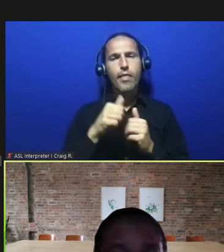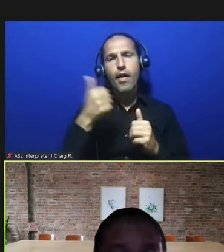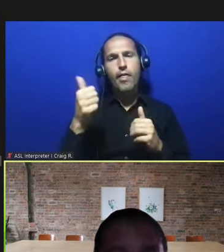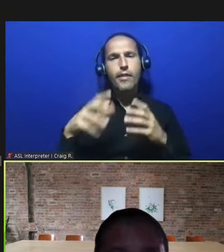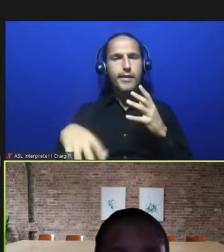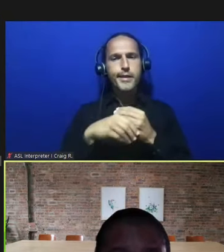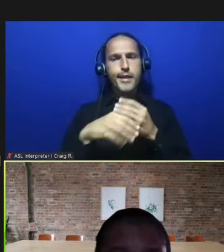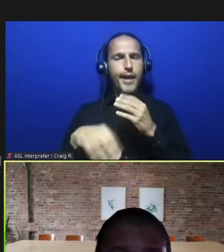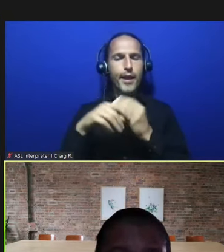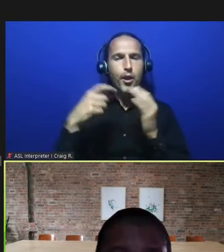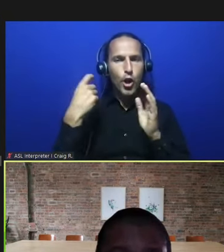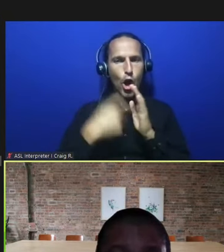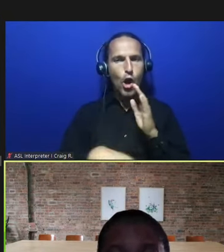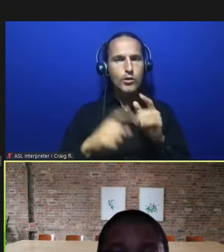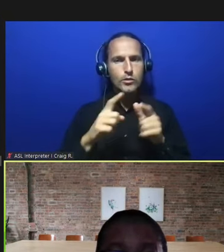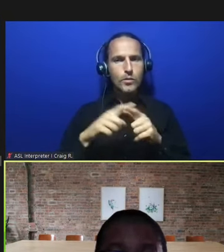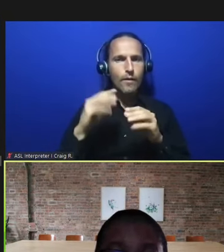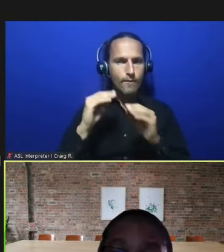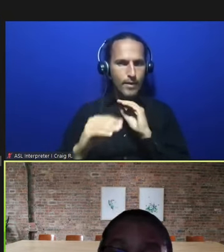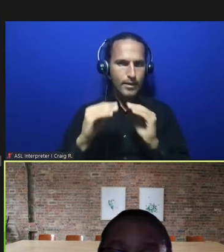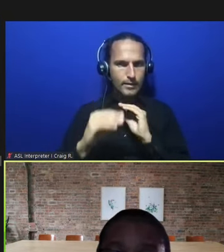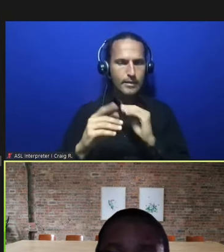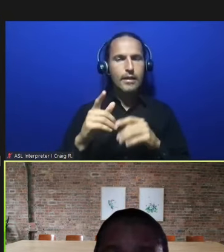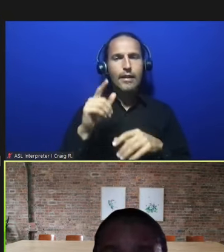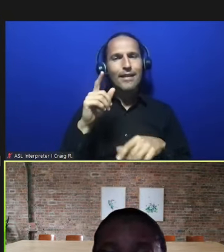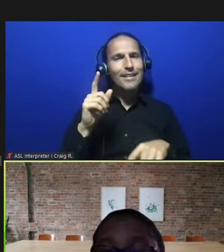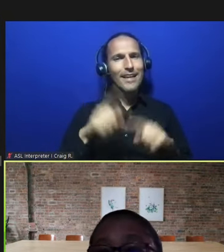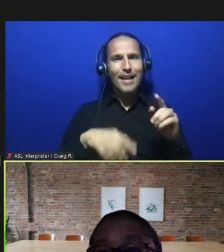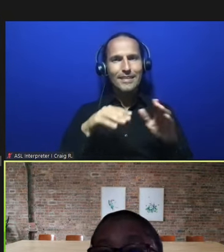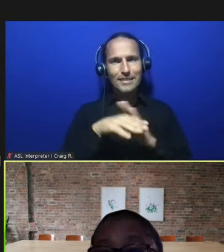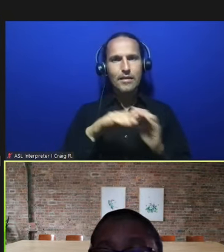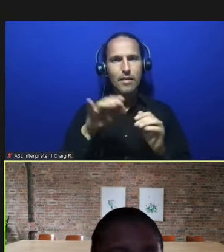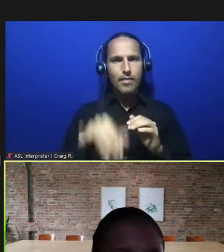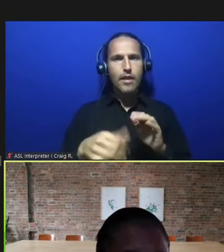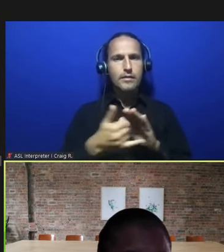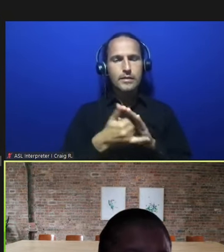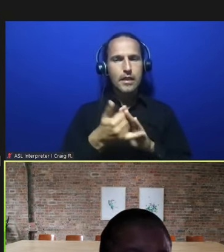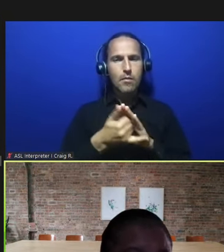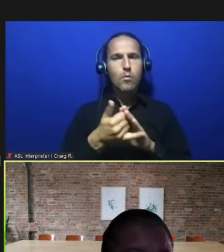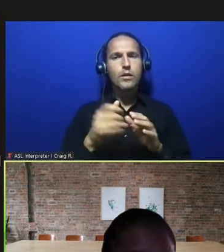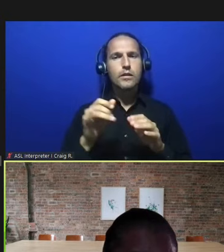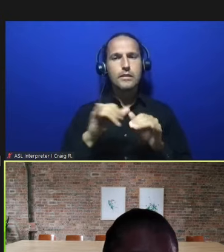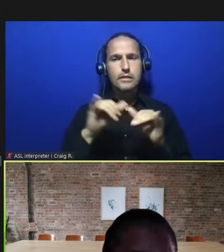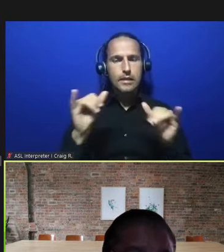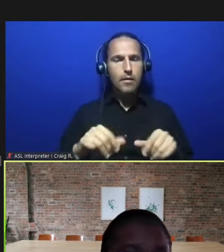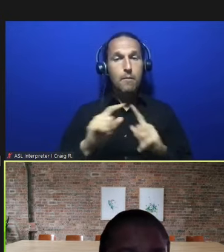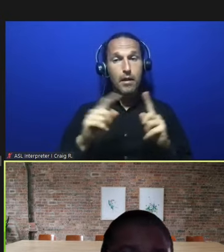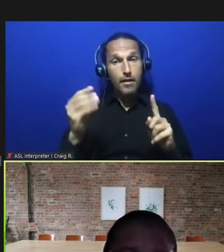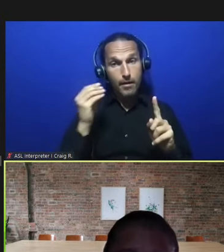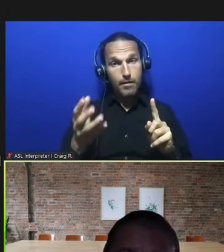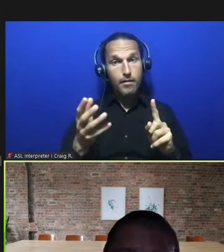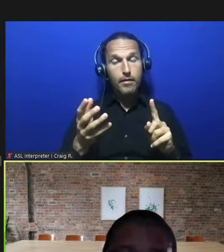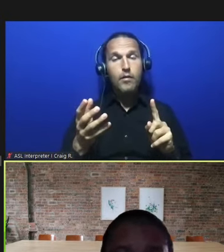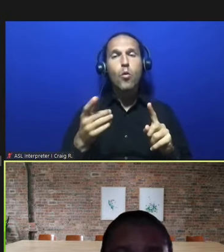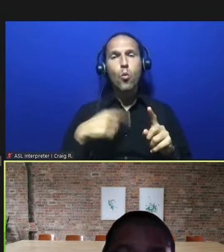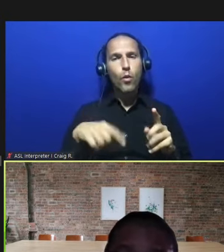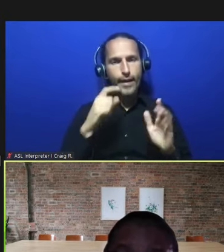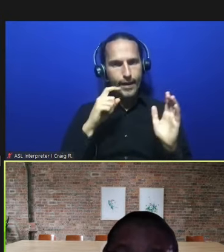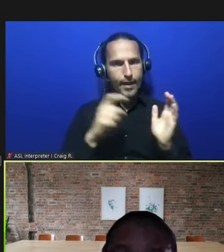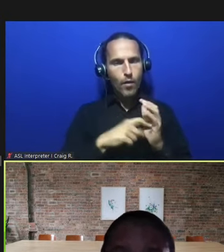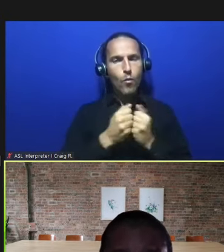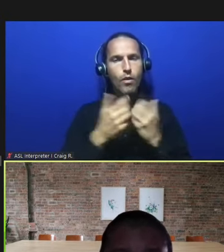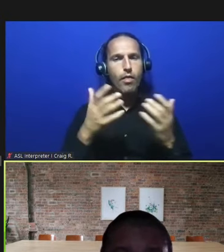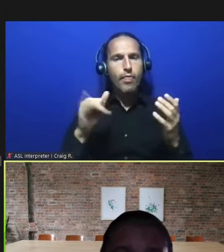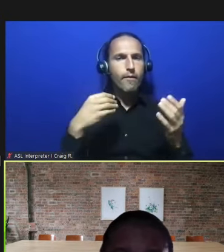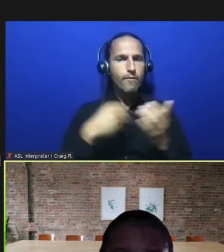costs needed to rectify the inaccessibility of the subway system. However, we acknowledge without the funding